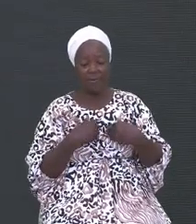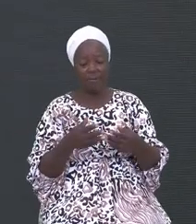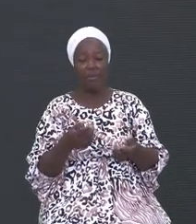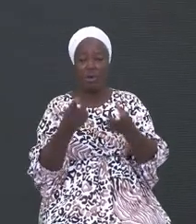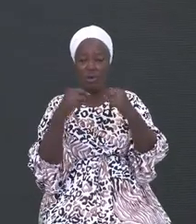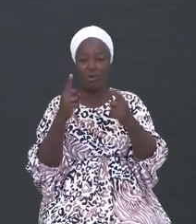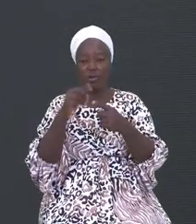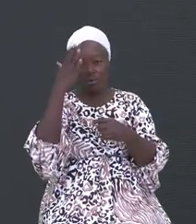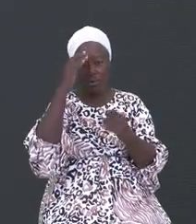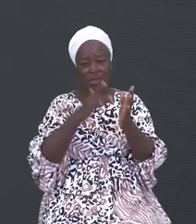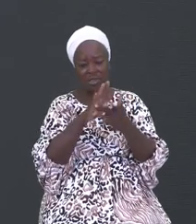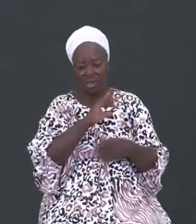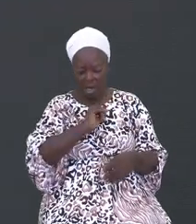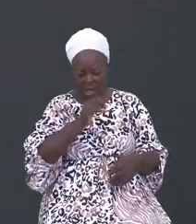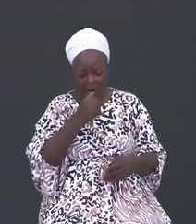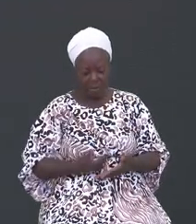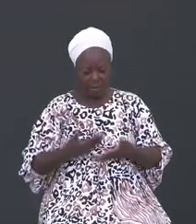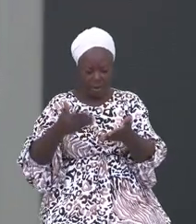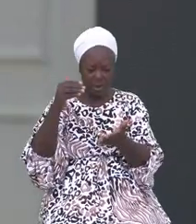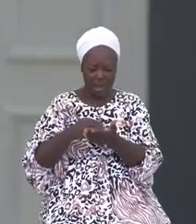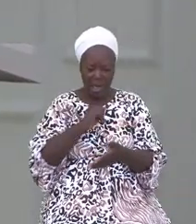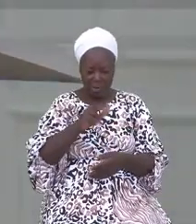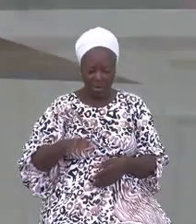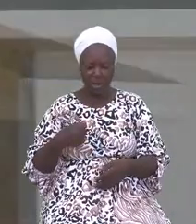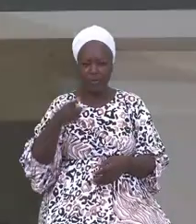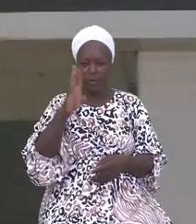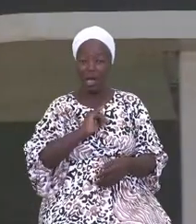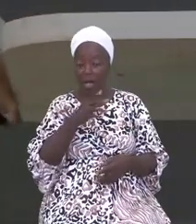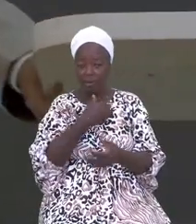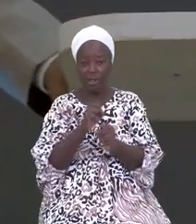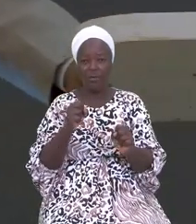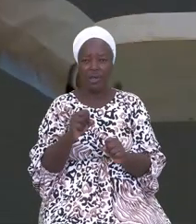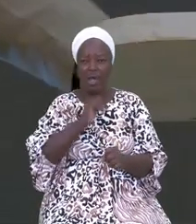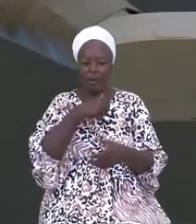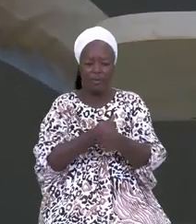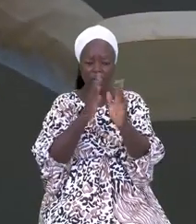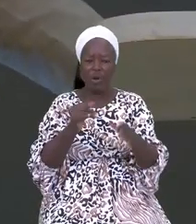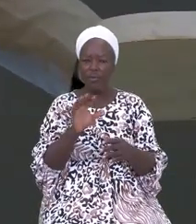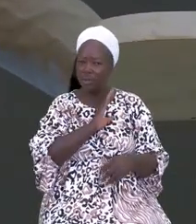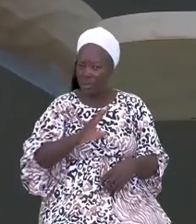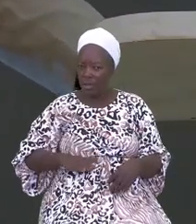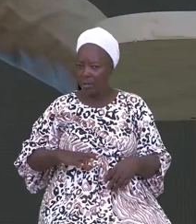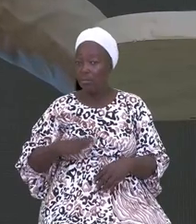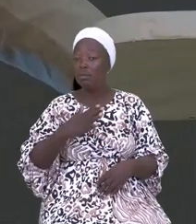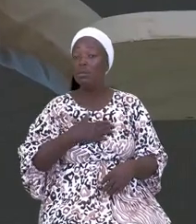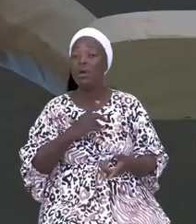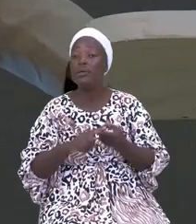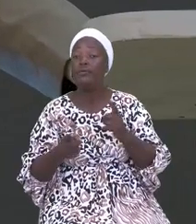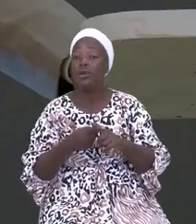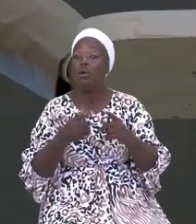child of God. I am saved. I'm a follower of Christ. My friend, what have you